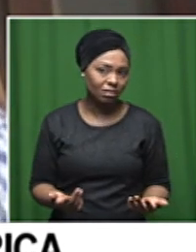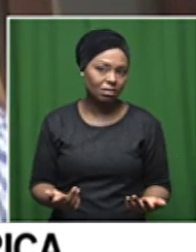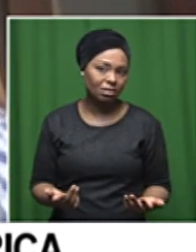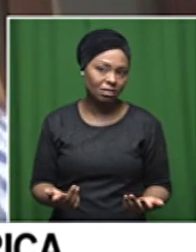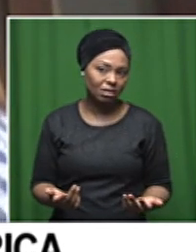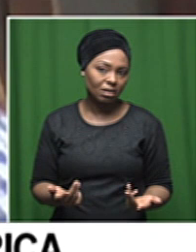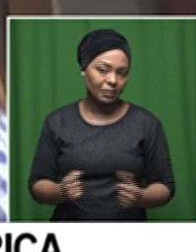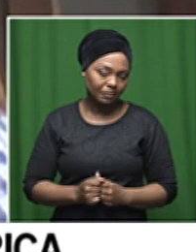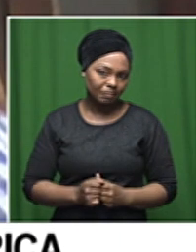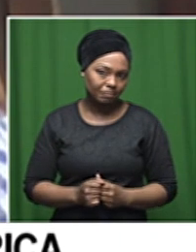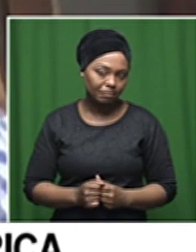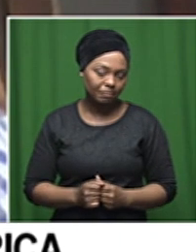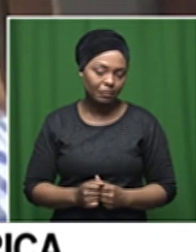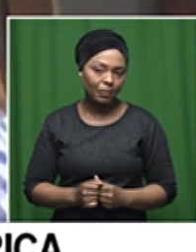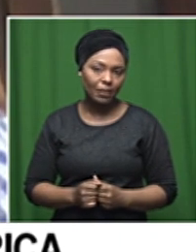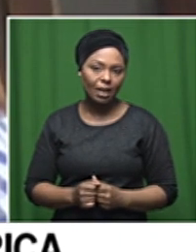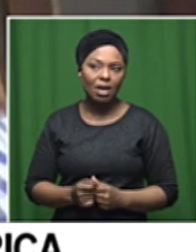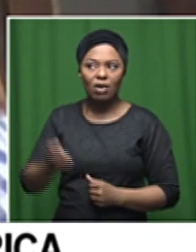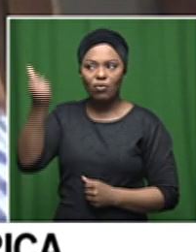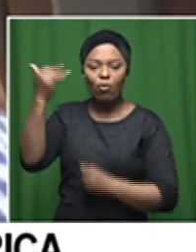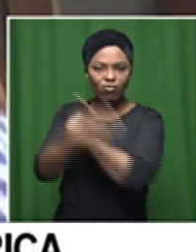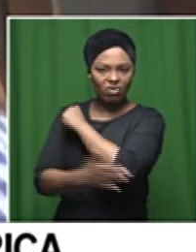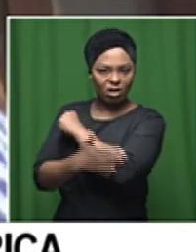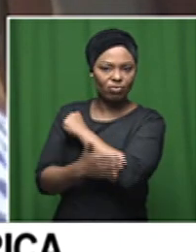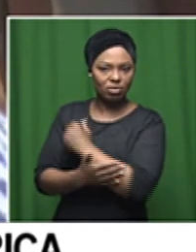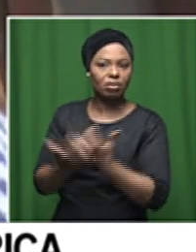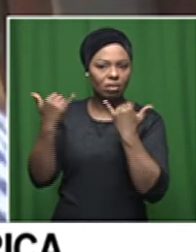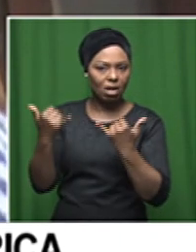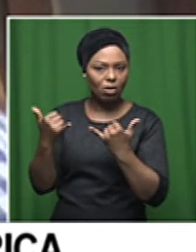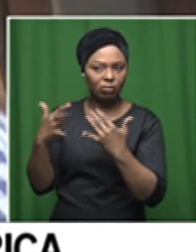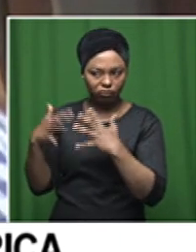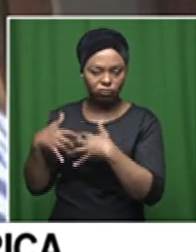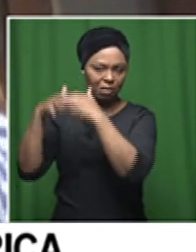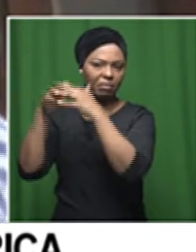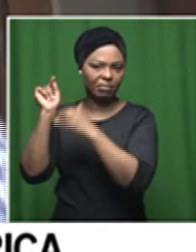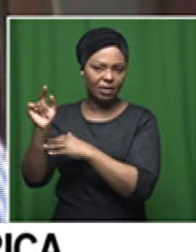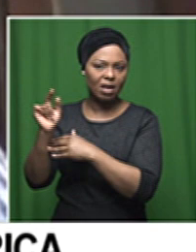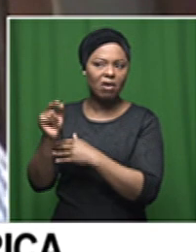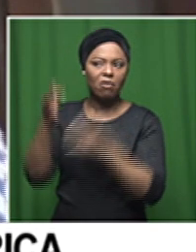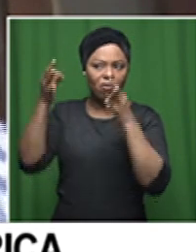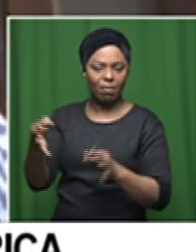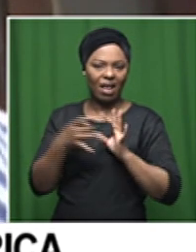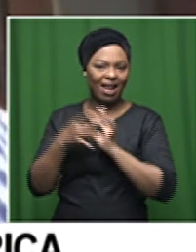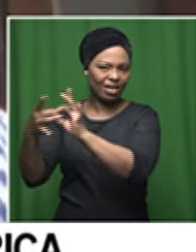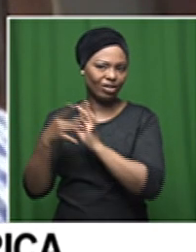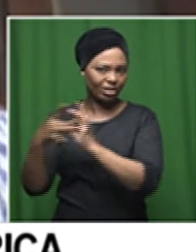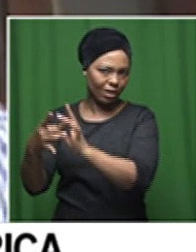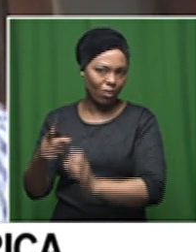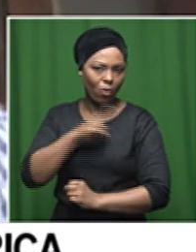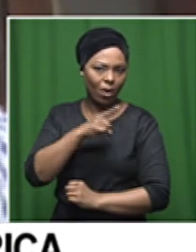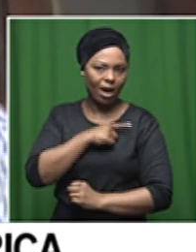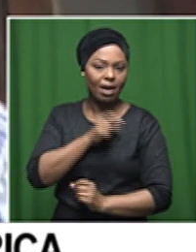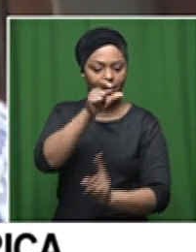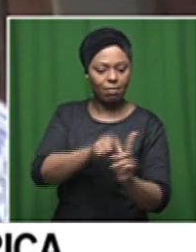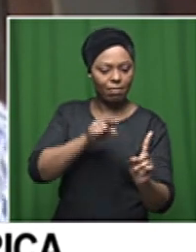unregistered. In few countries, we try to to put up formal relationships, so that then the